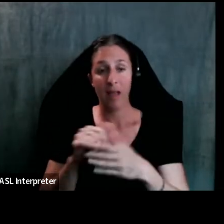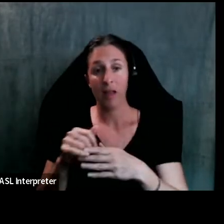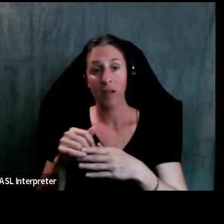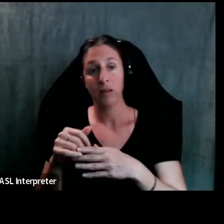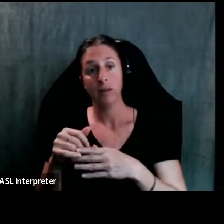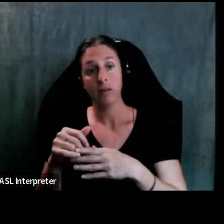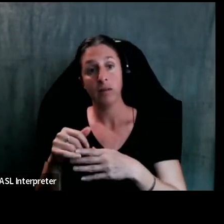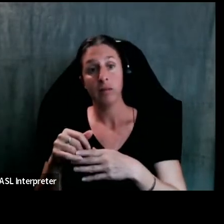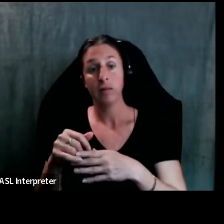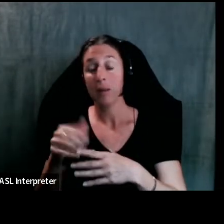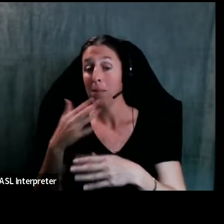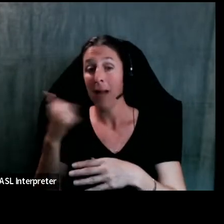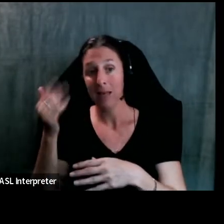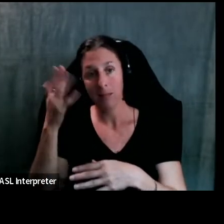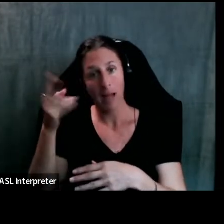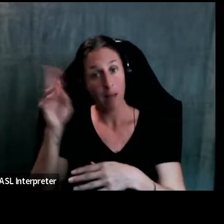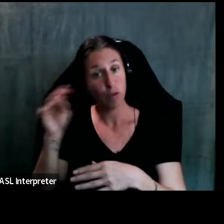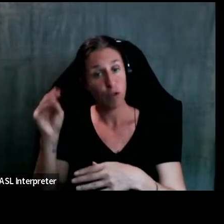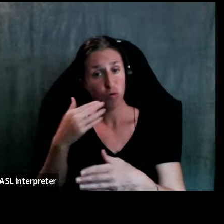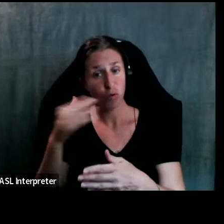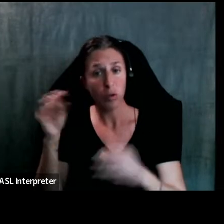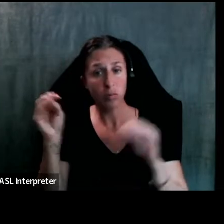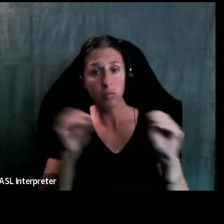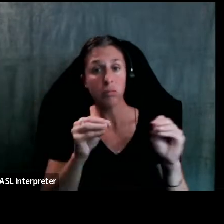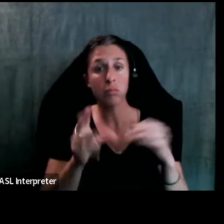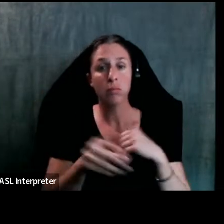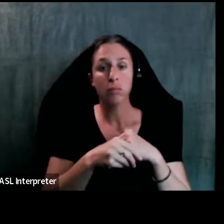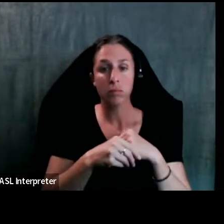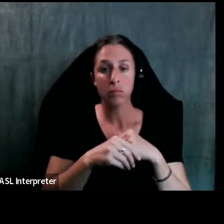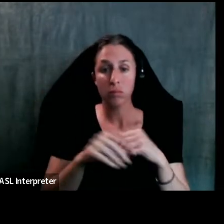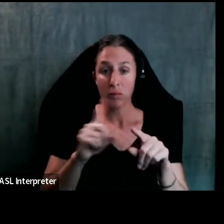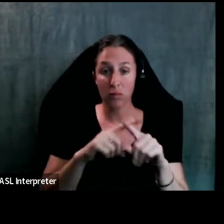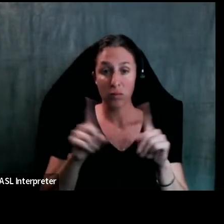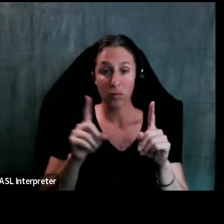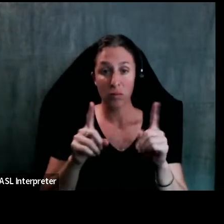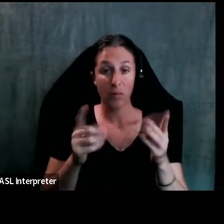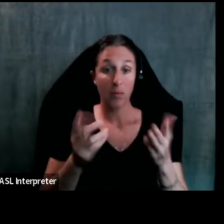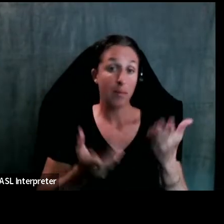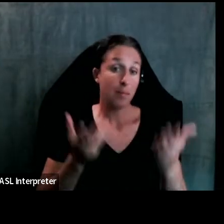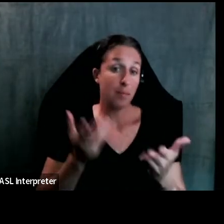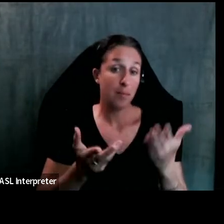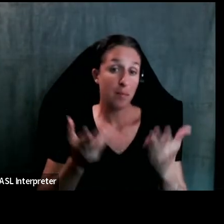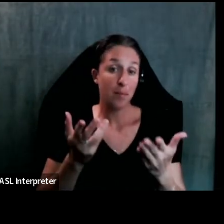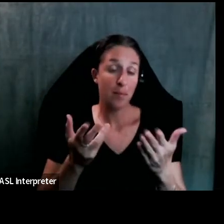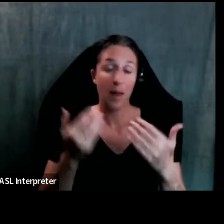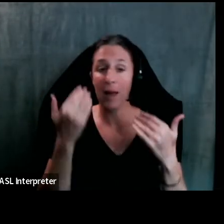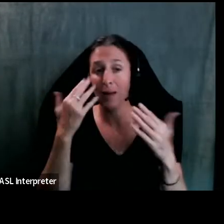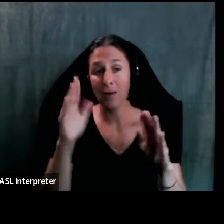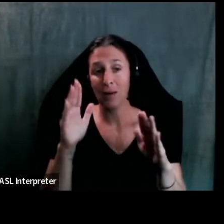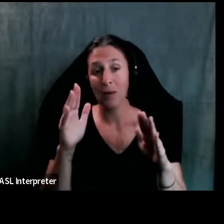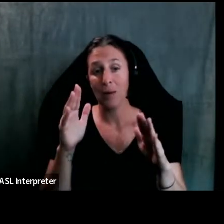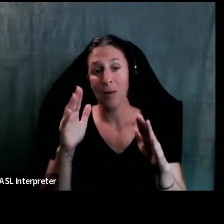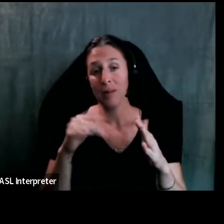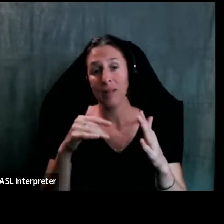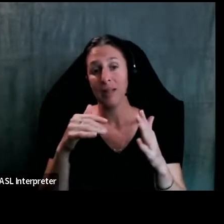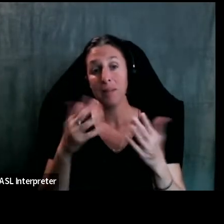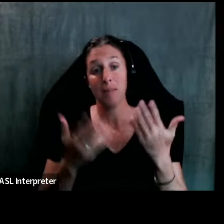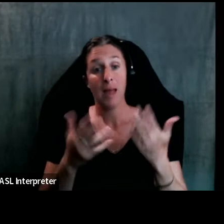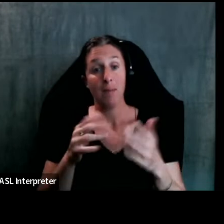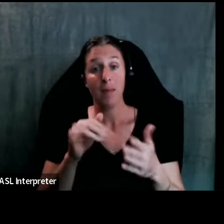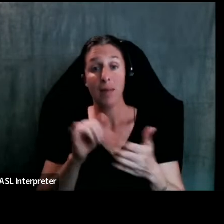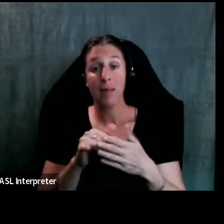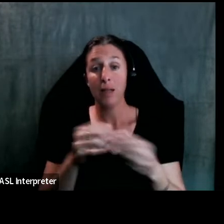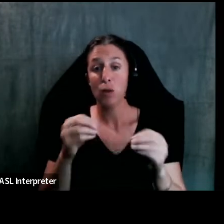high percentages and it was good to put in there. But I mean, maybe it is, I don't know if study says, but maybe it is